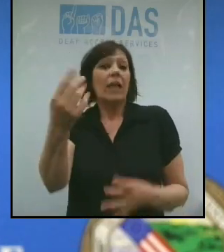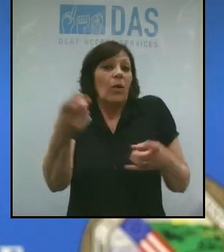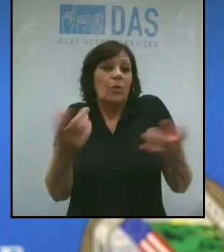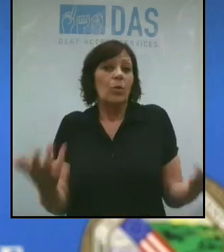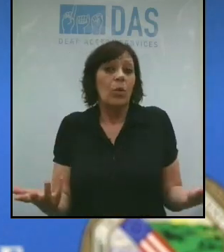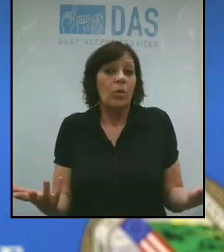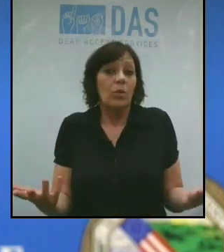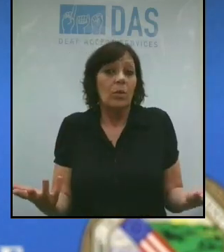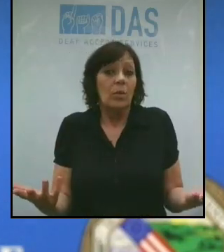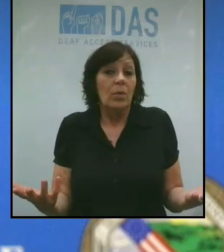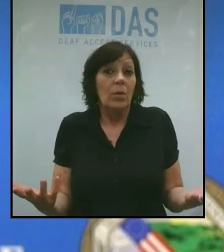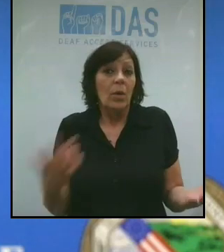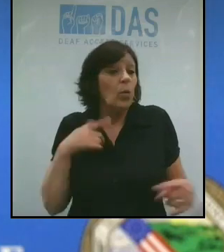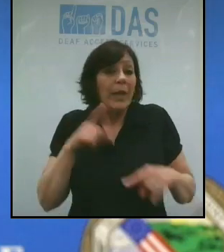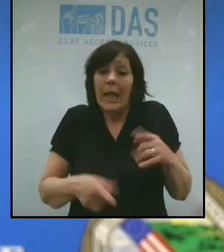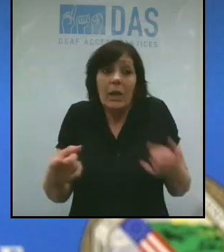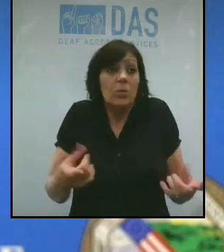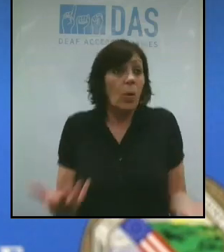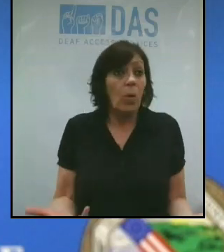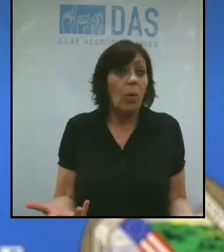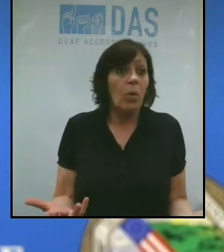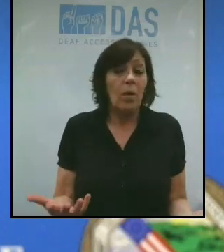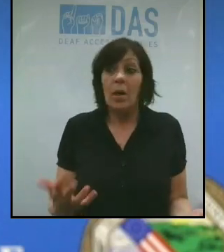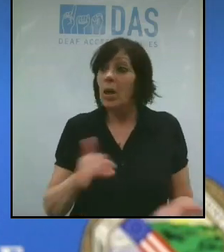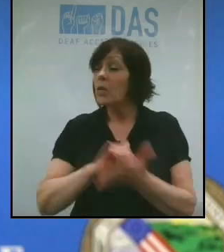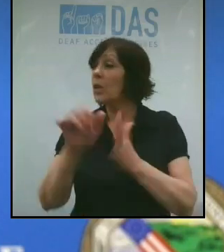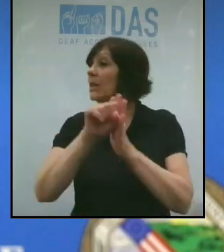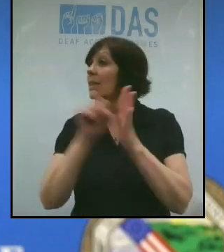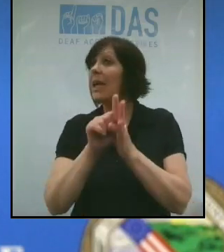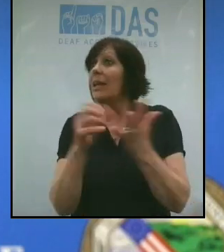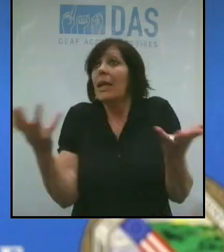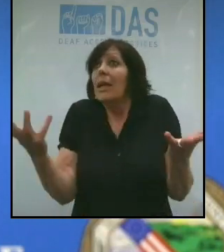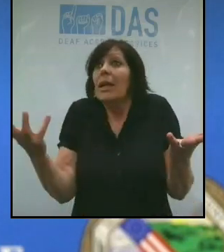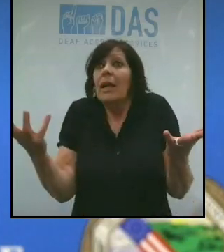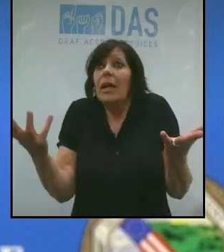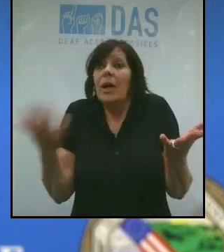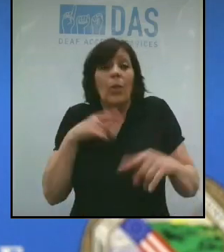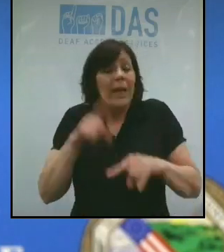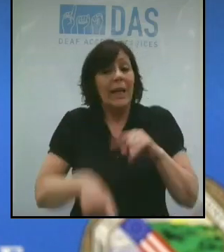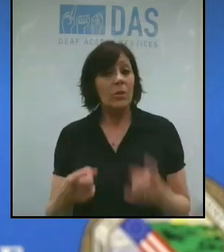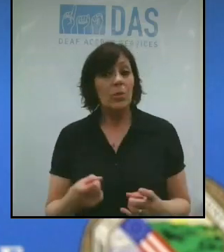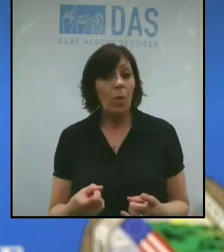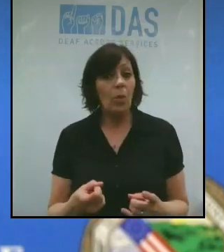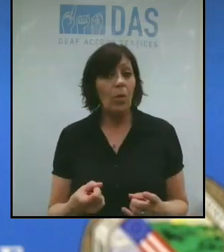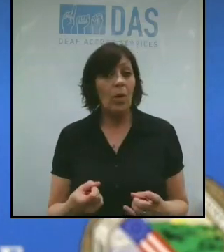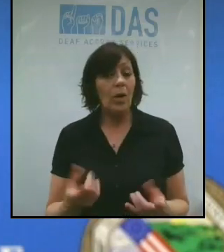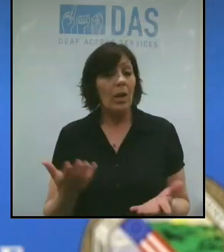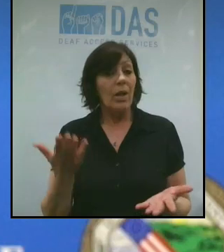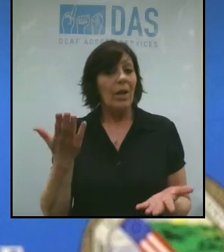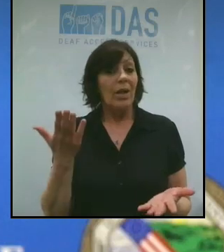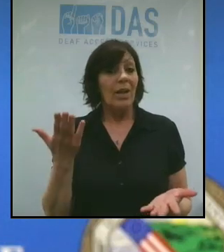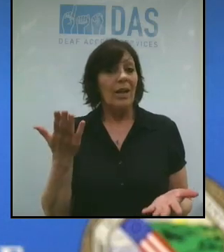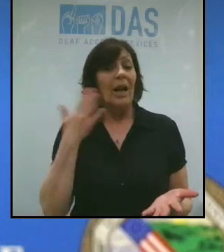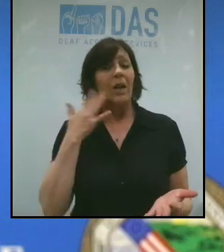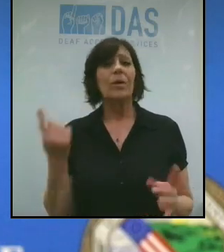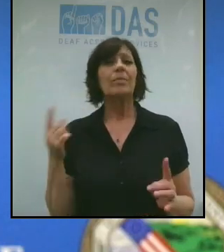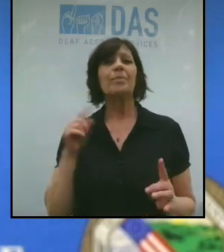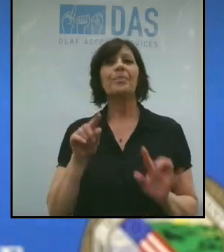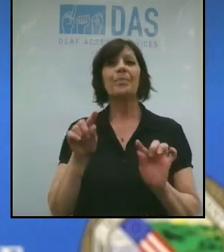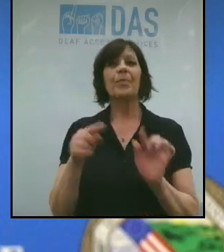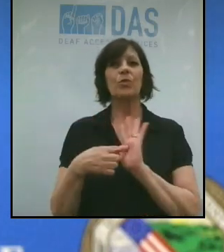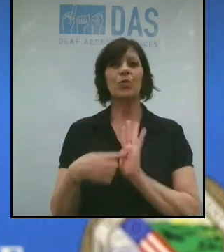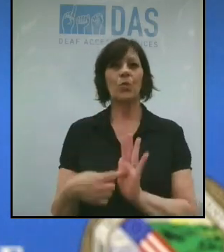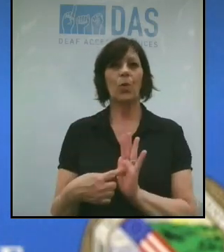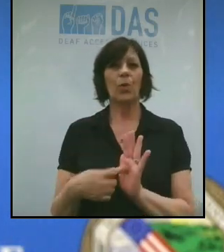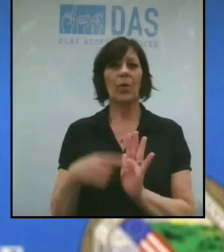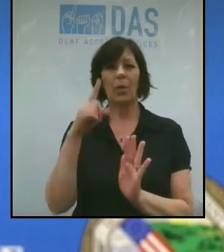County. It's out of the control of New York State. It's really in the hands of the public, and that's why I wanted to show, and I'll go back and find it, the